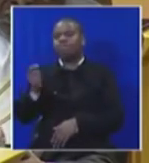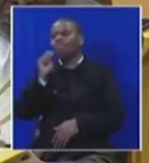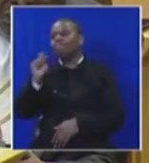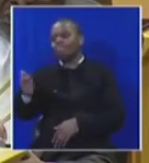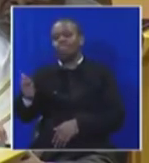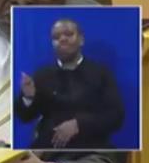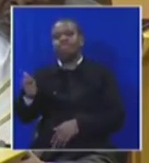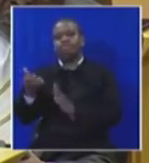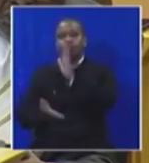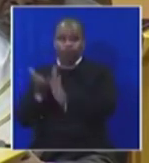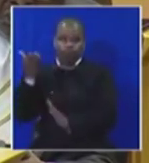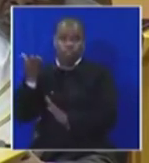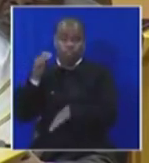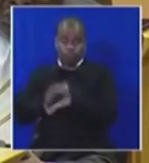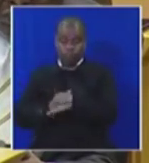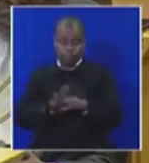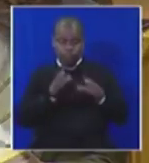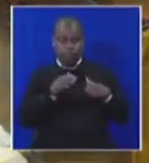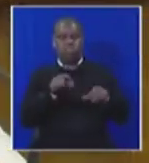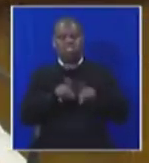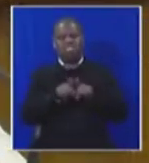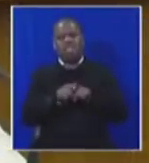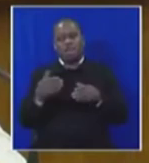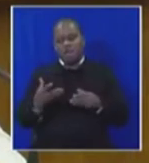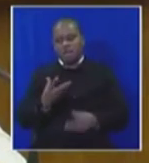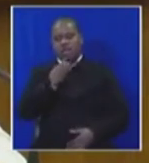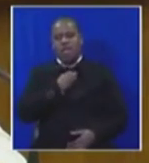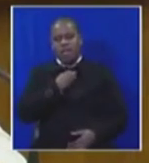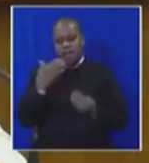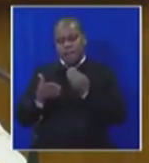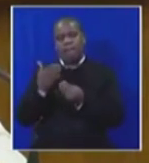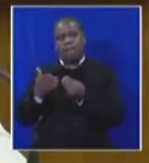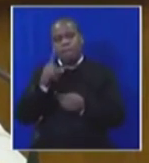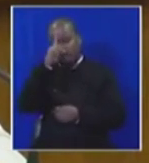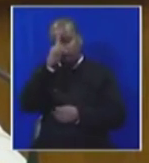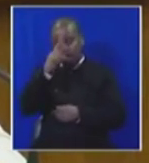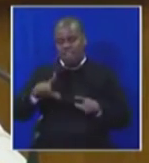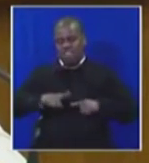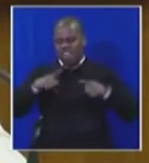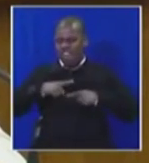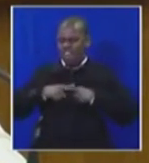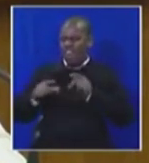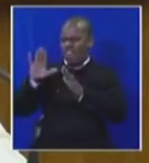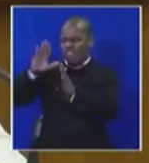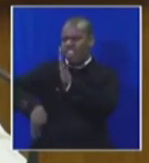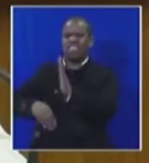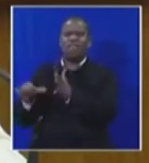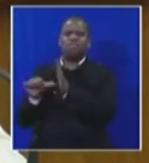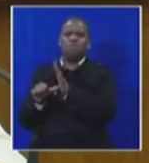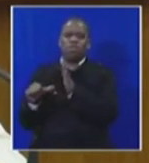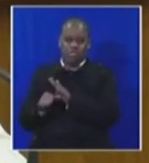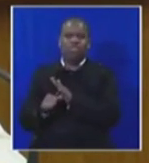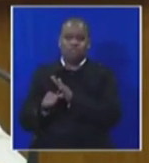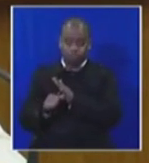The ANC really governs sometimes like young black lives do not matter. The DA looks forward to the announcement on